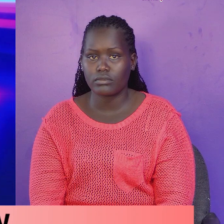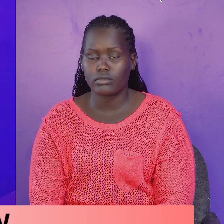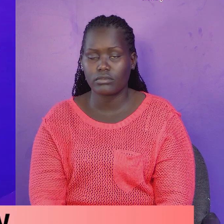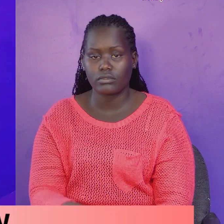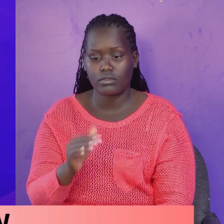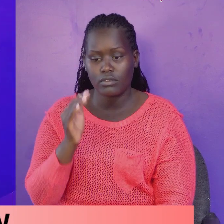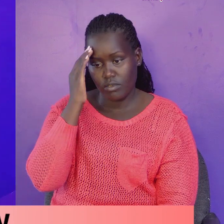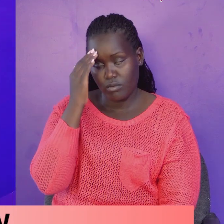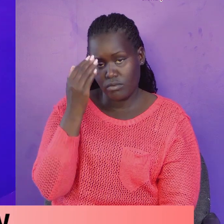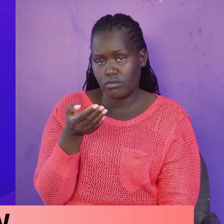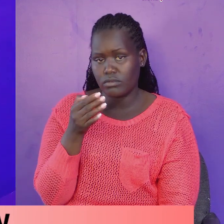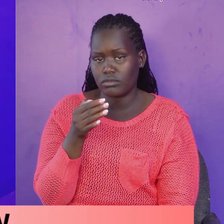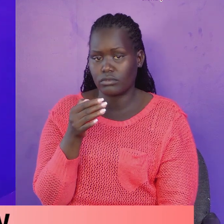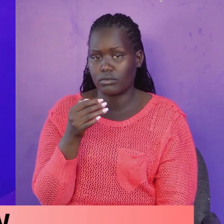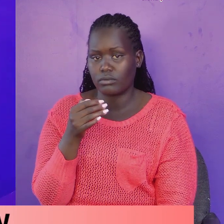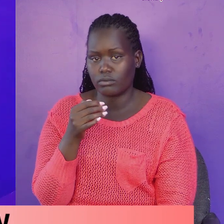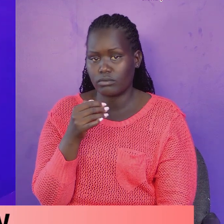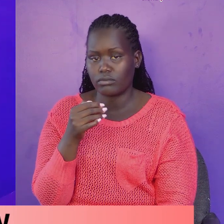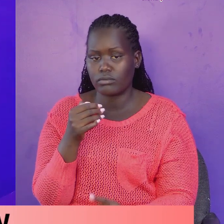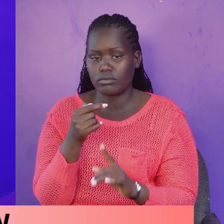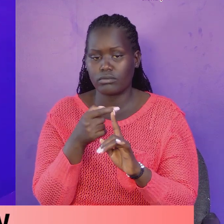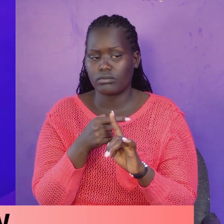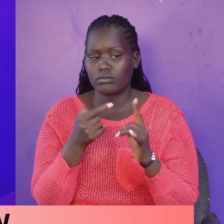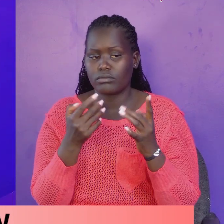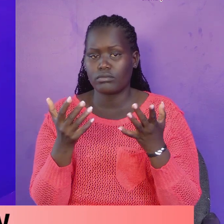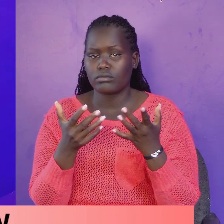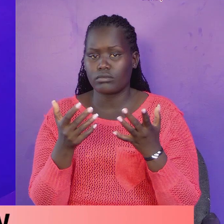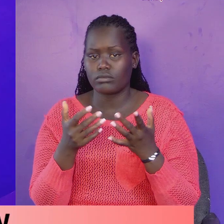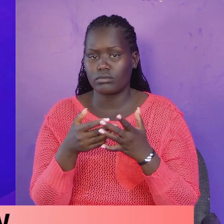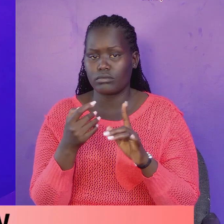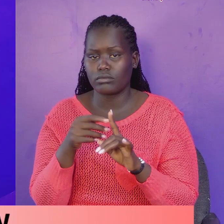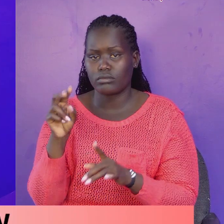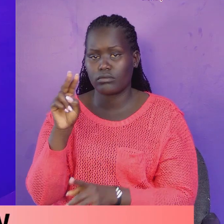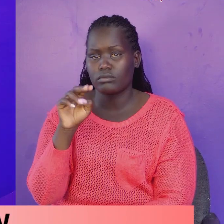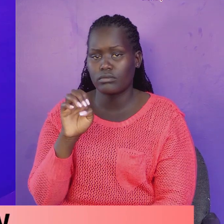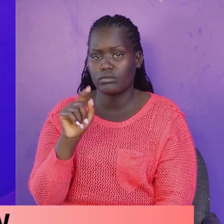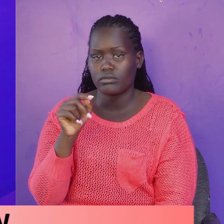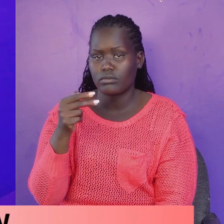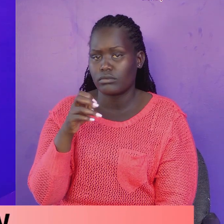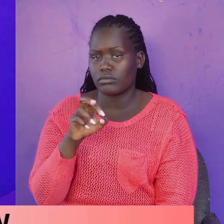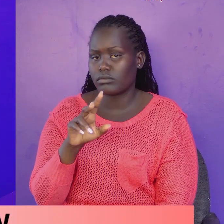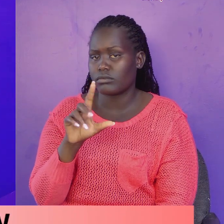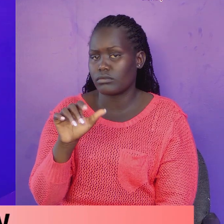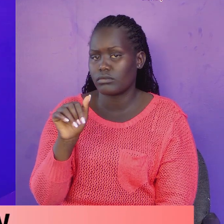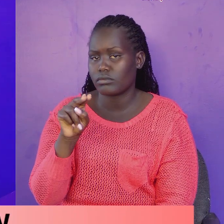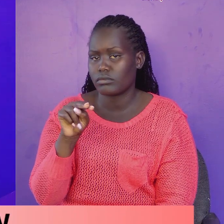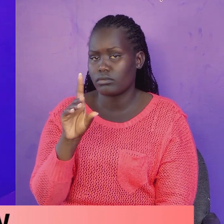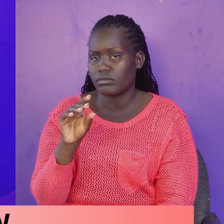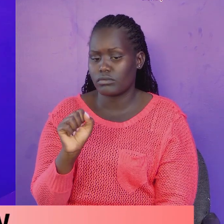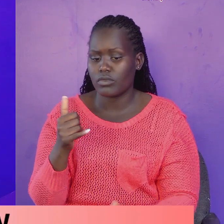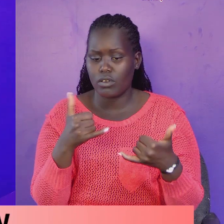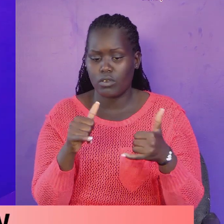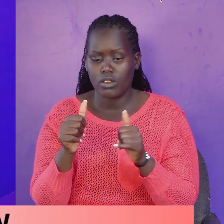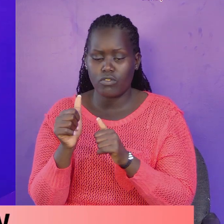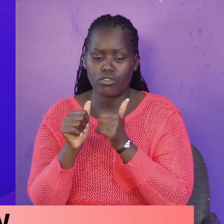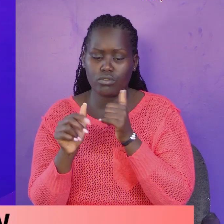Memphis Depay? Yeah. From where? From Netherlands. He plays for which team? He played for Manchester